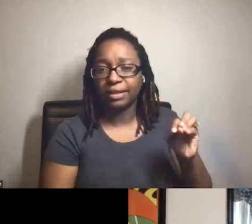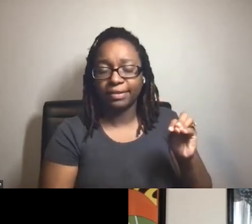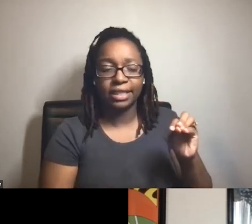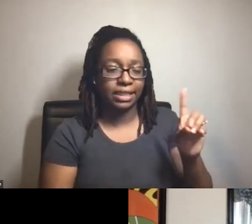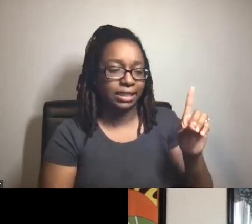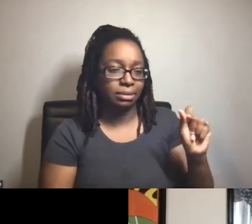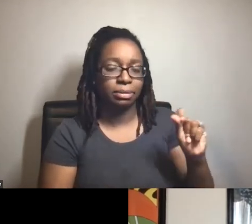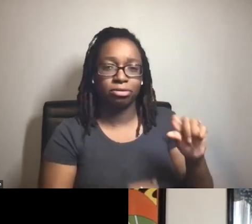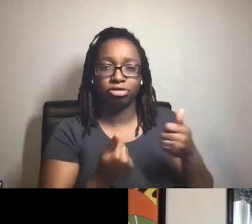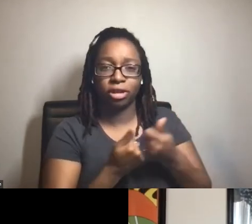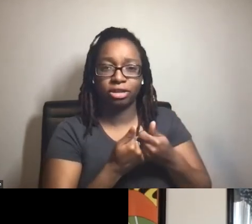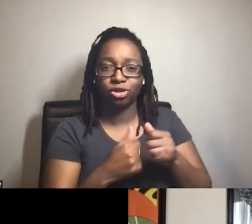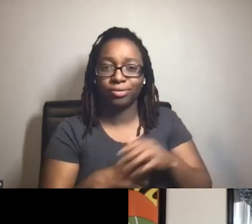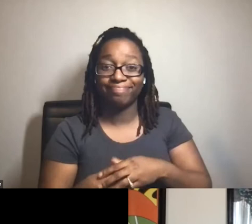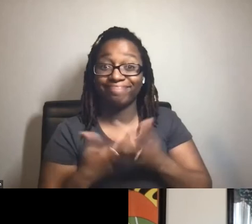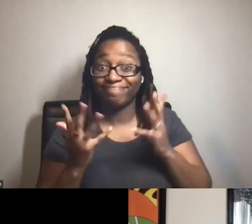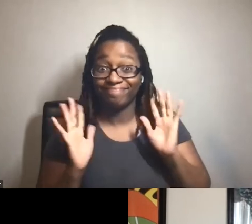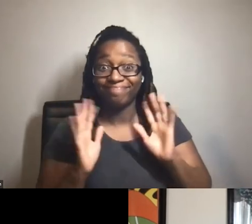that is pretty much it.